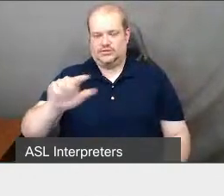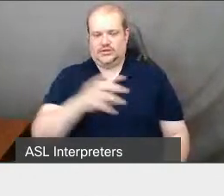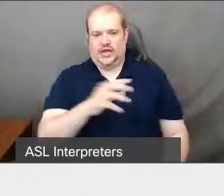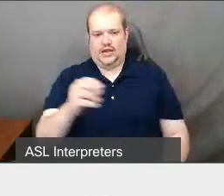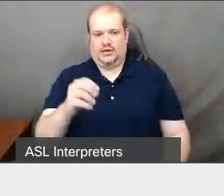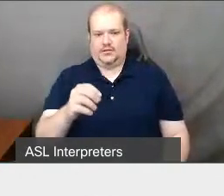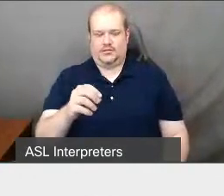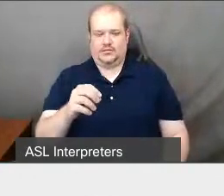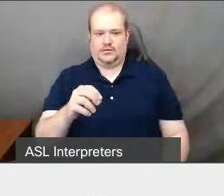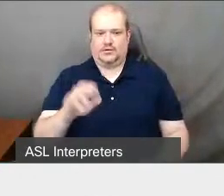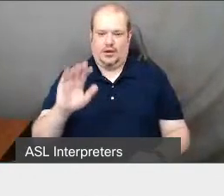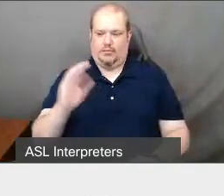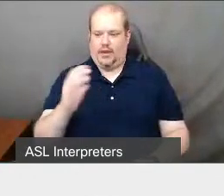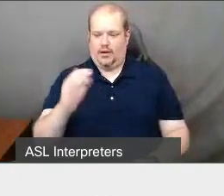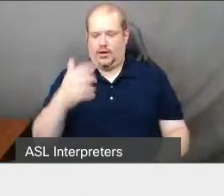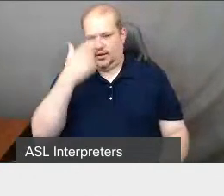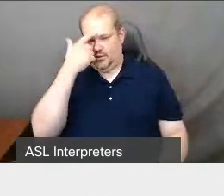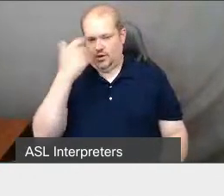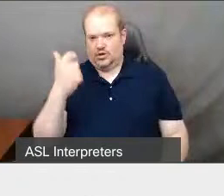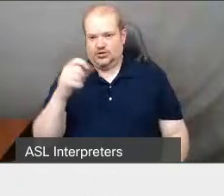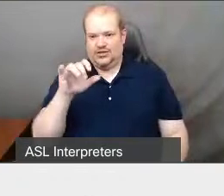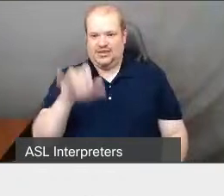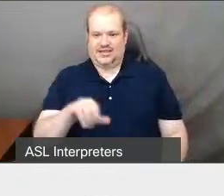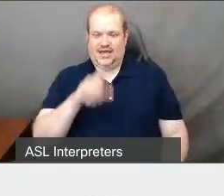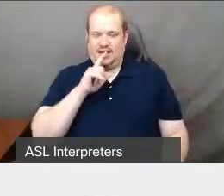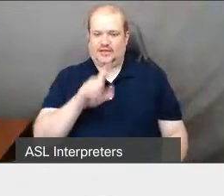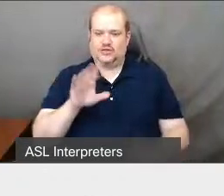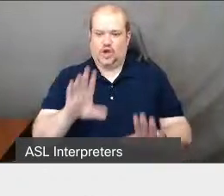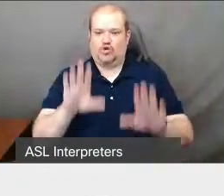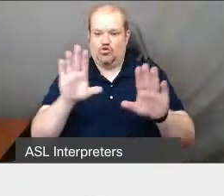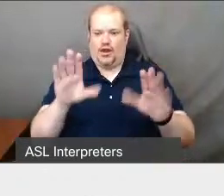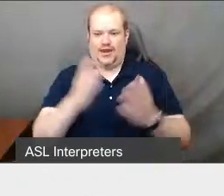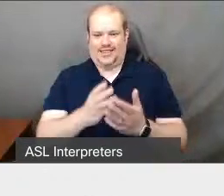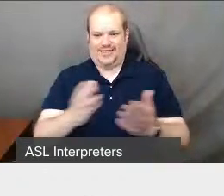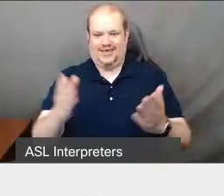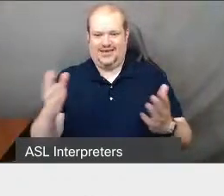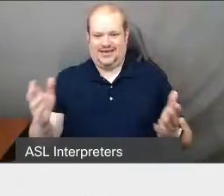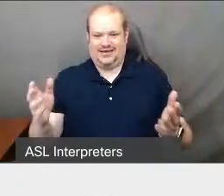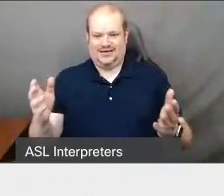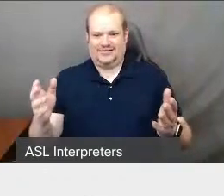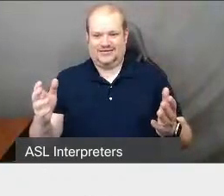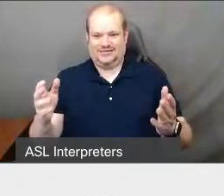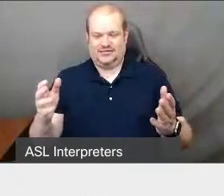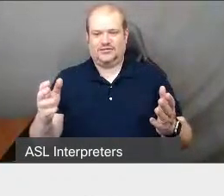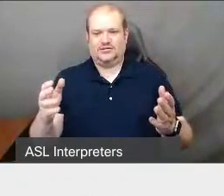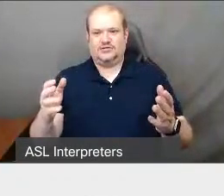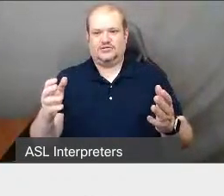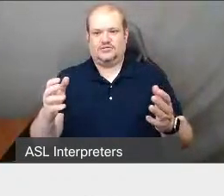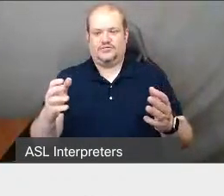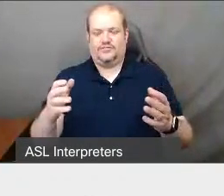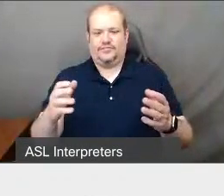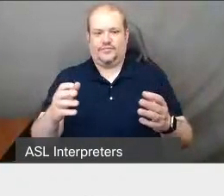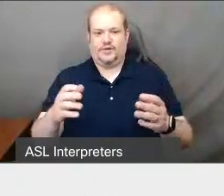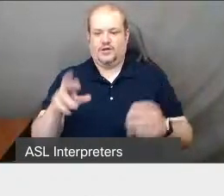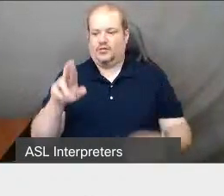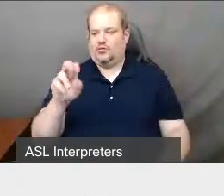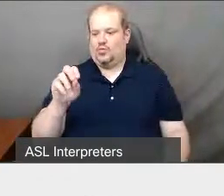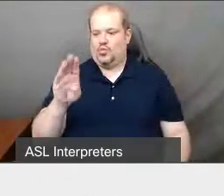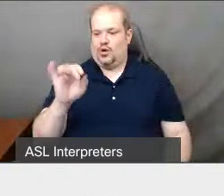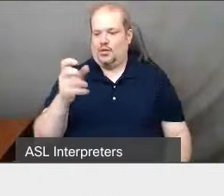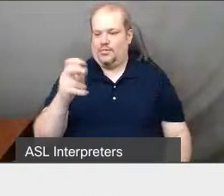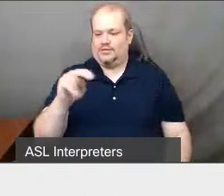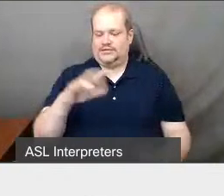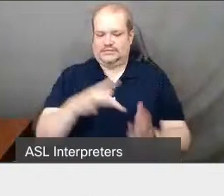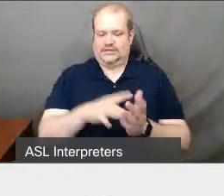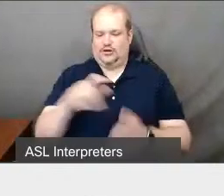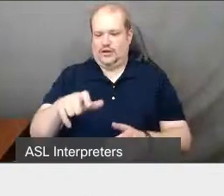and primarily because of which is a great thing. The Robinson Center was needing the